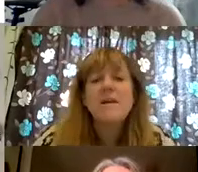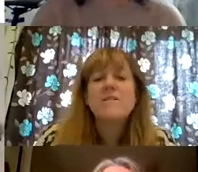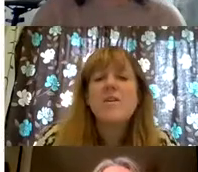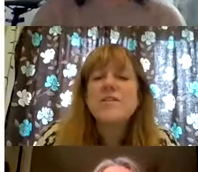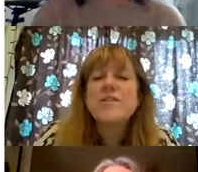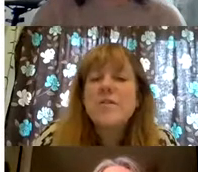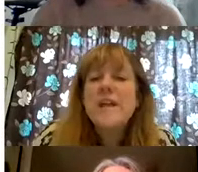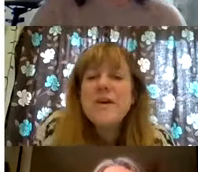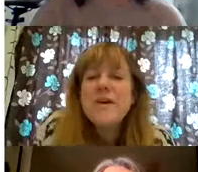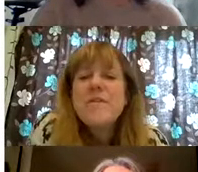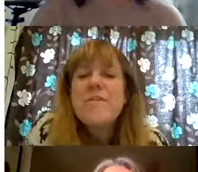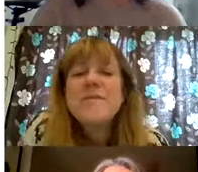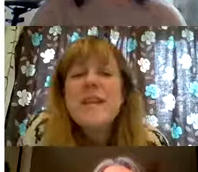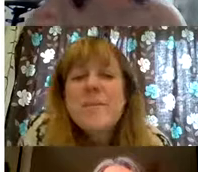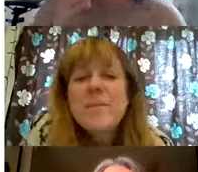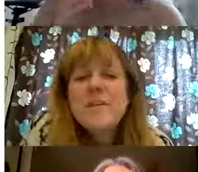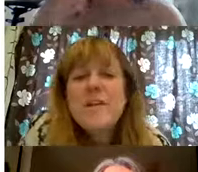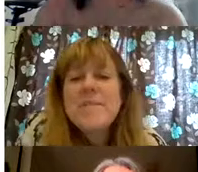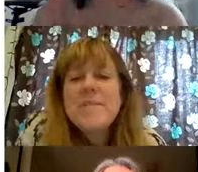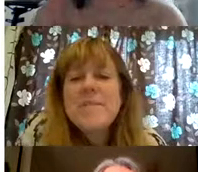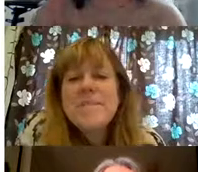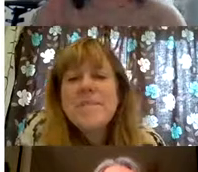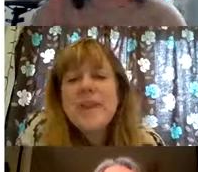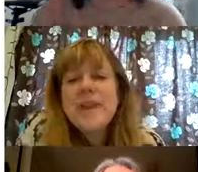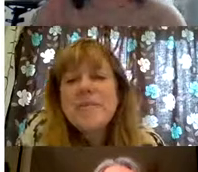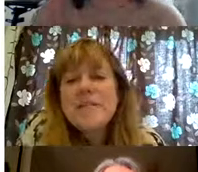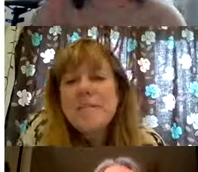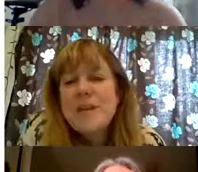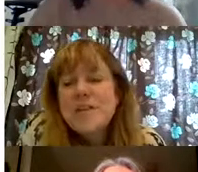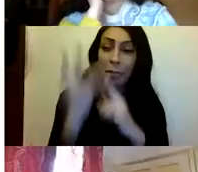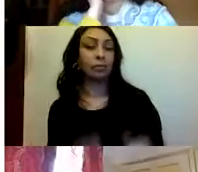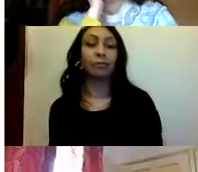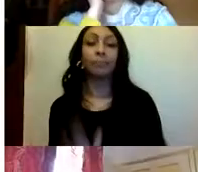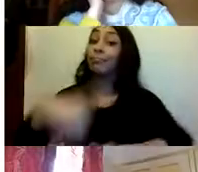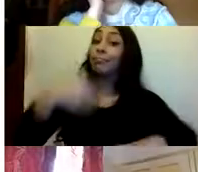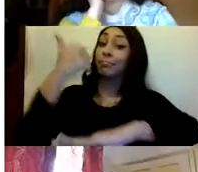So the story of the museum was, it was established in